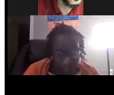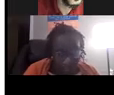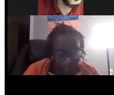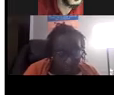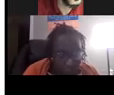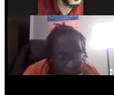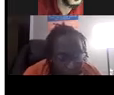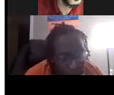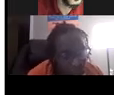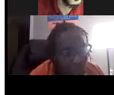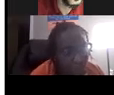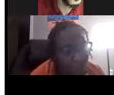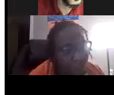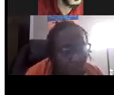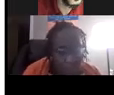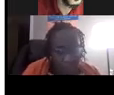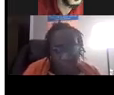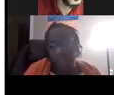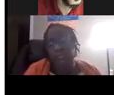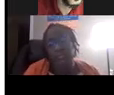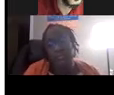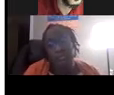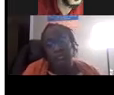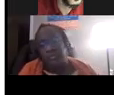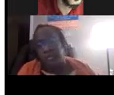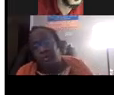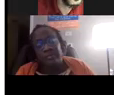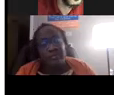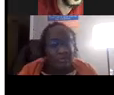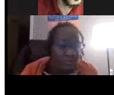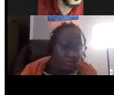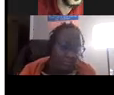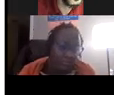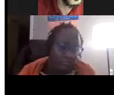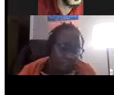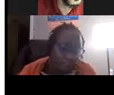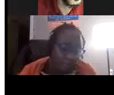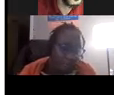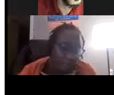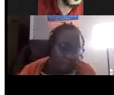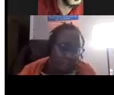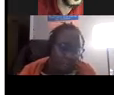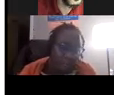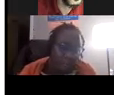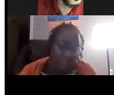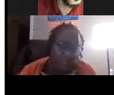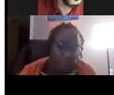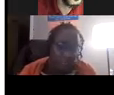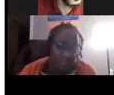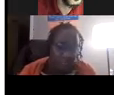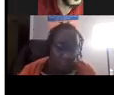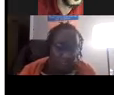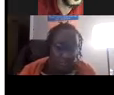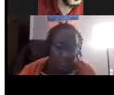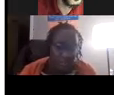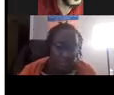give a really false impression, because if we look not only in the country but in the world, the majority of people who